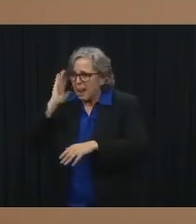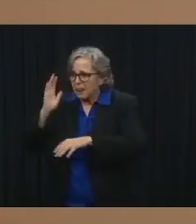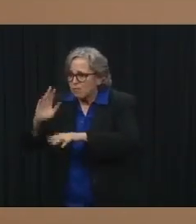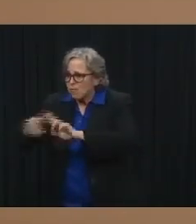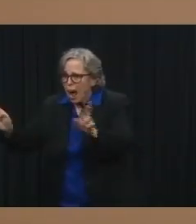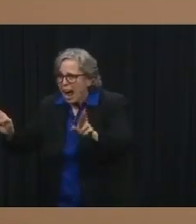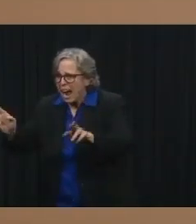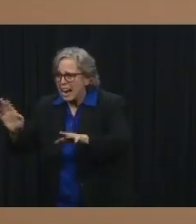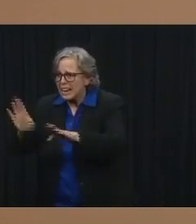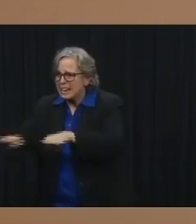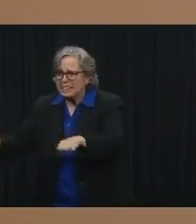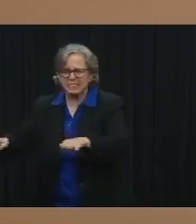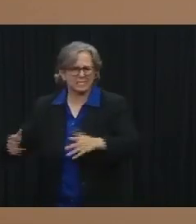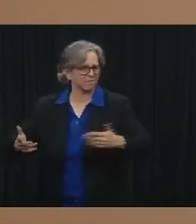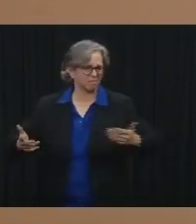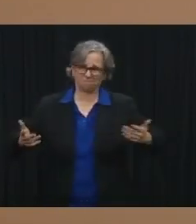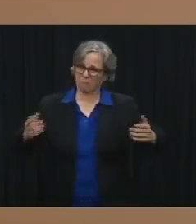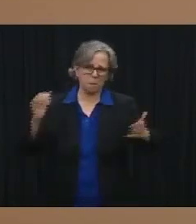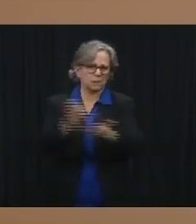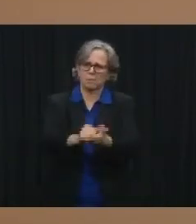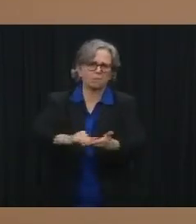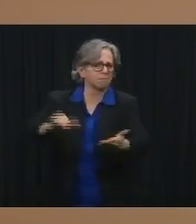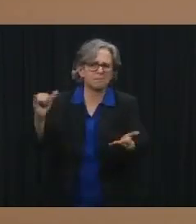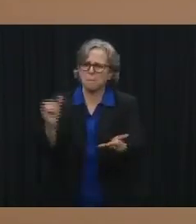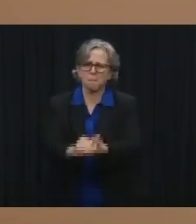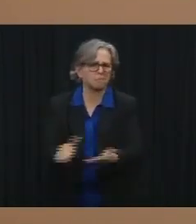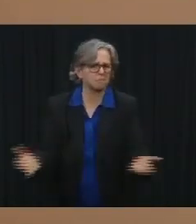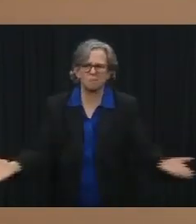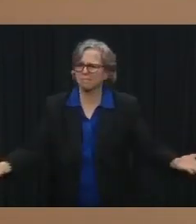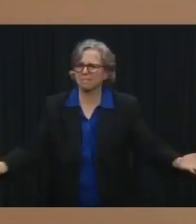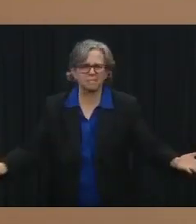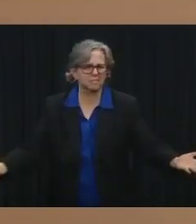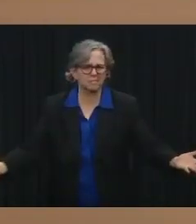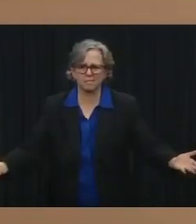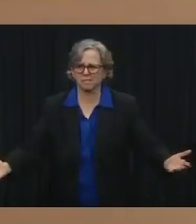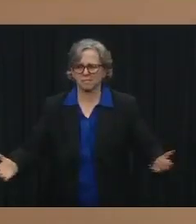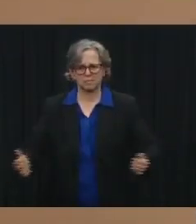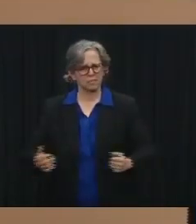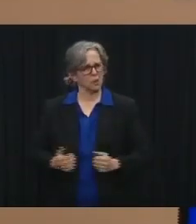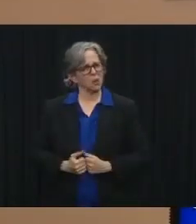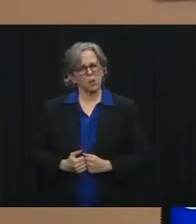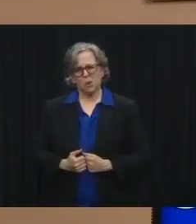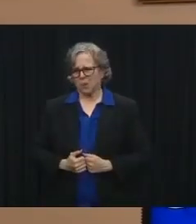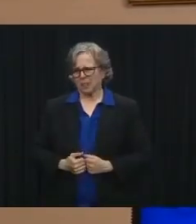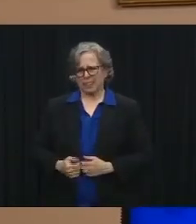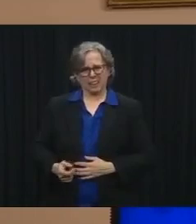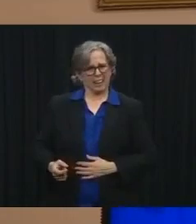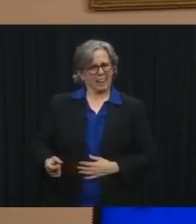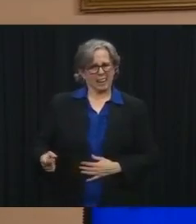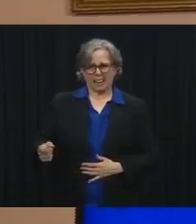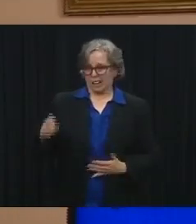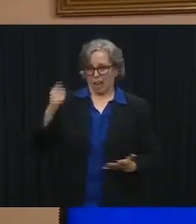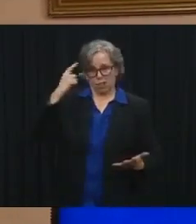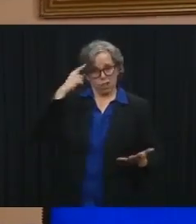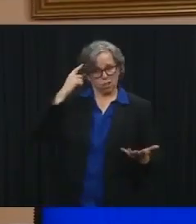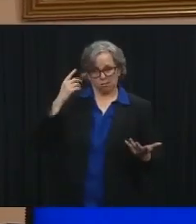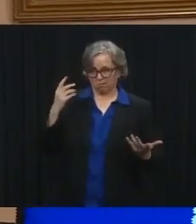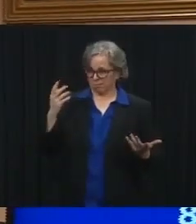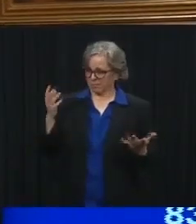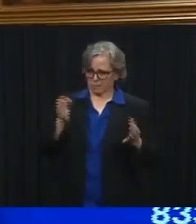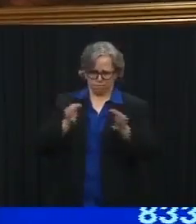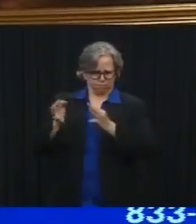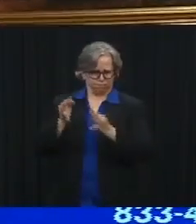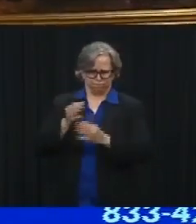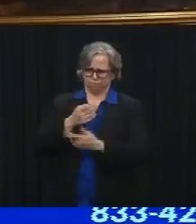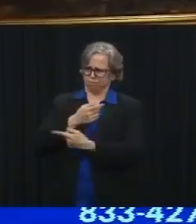guidance. Honestly, I couldn't explain our situation better than he is explaining it today. So please continue to follow his guidance